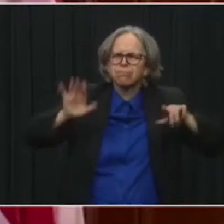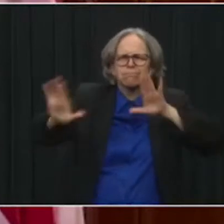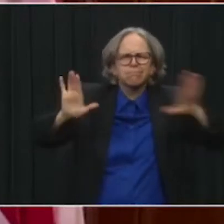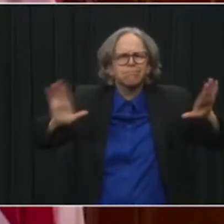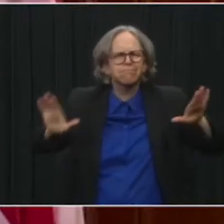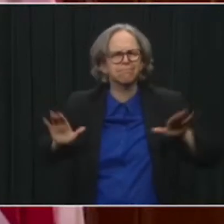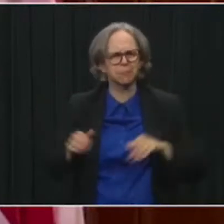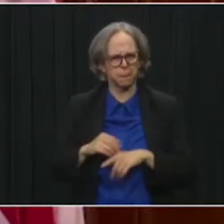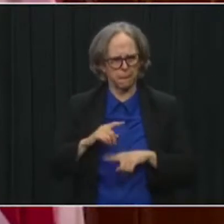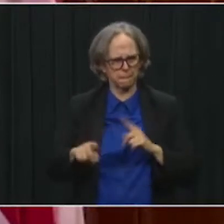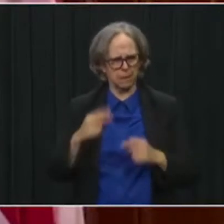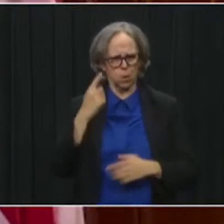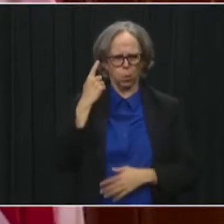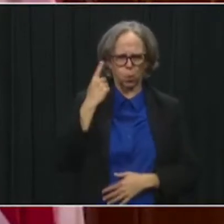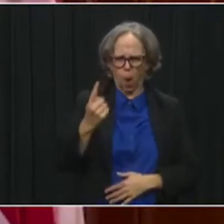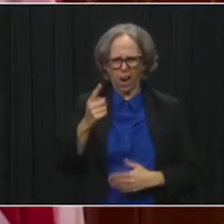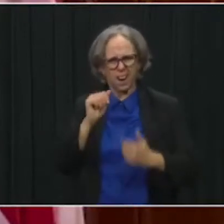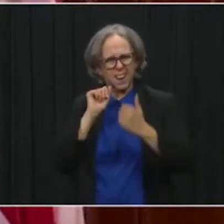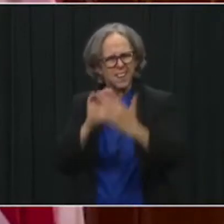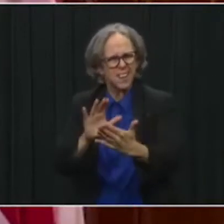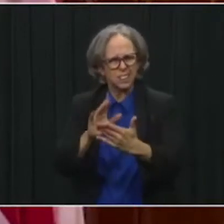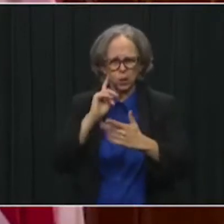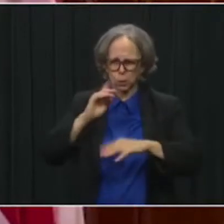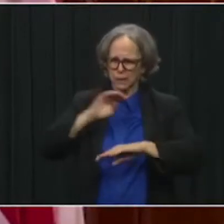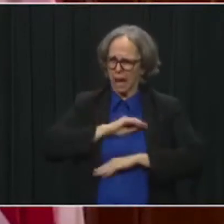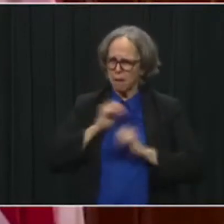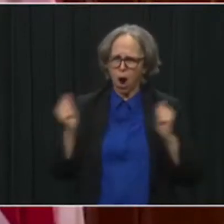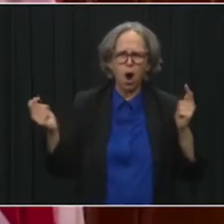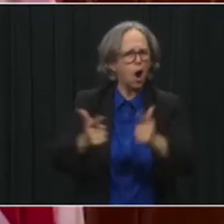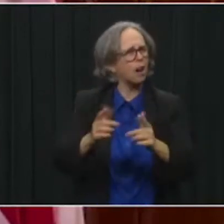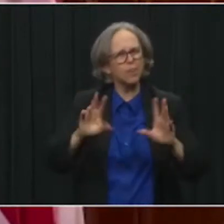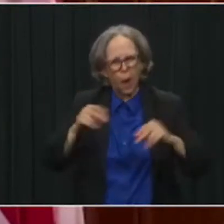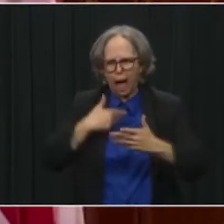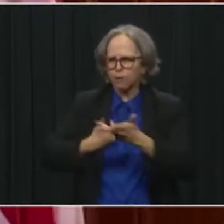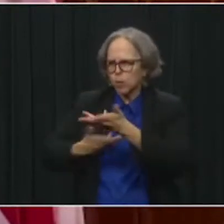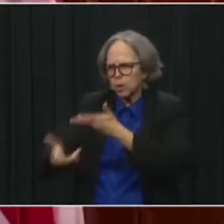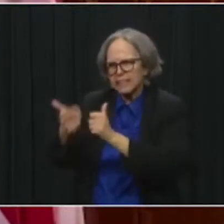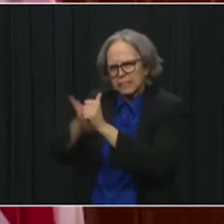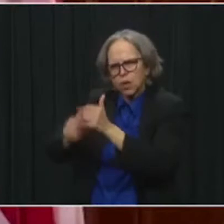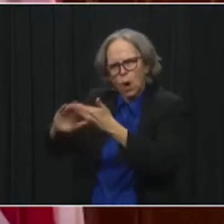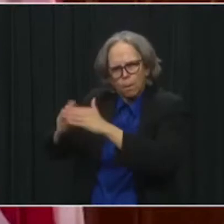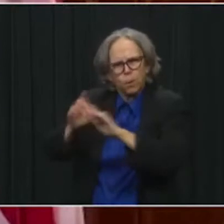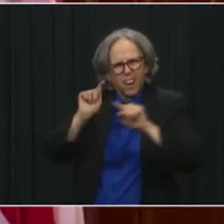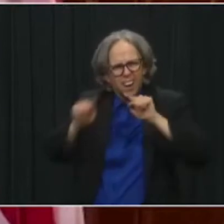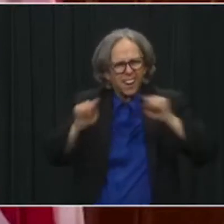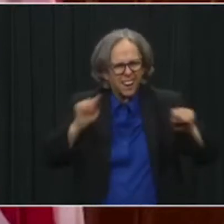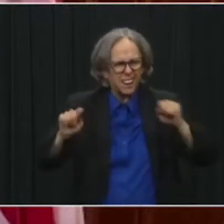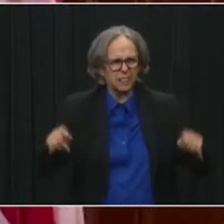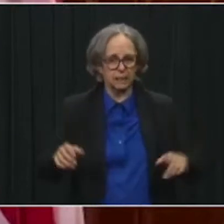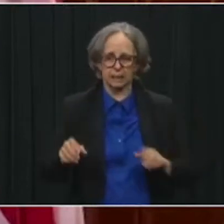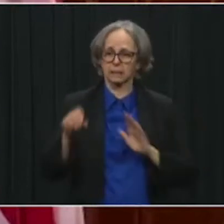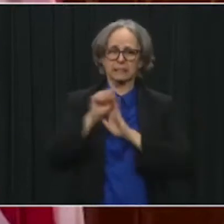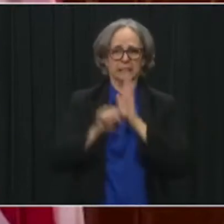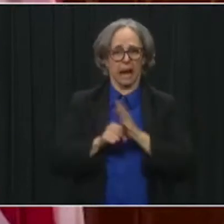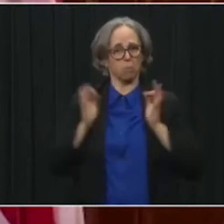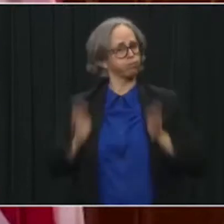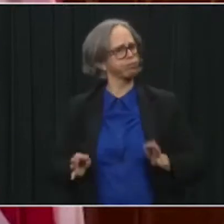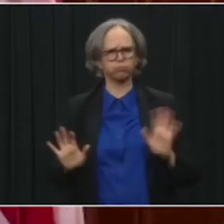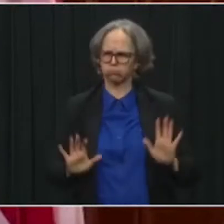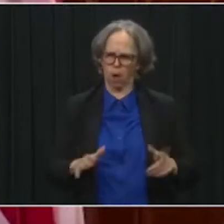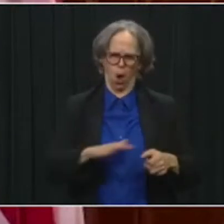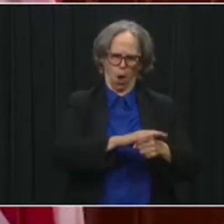We leave it up to the local communities to make their decisions about how best to make this vaccine available. But to